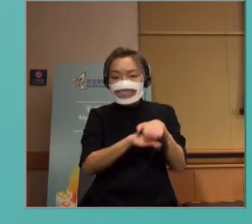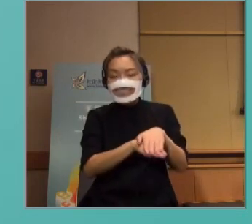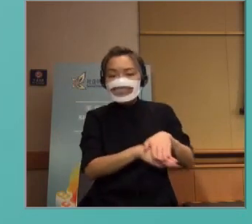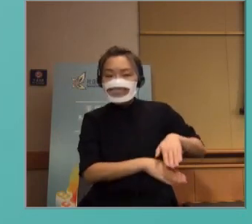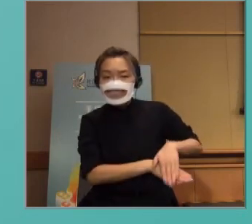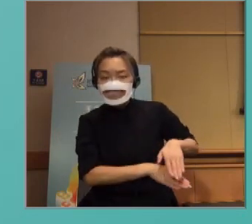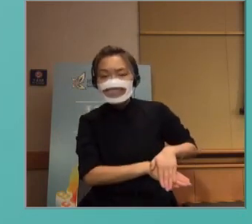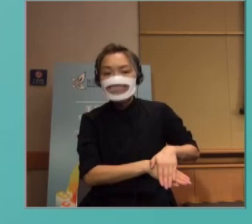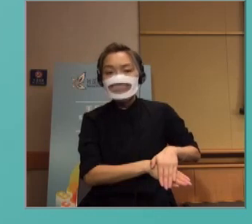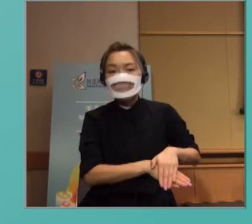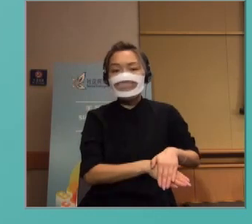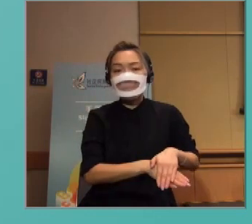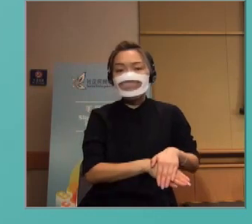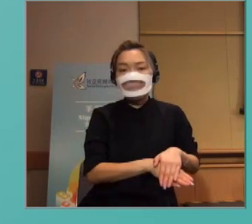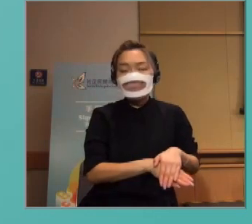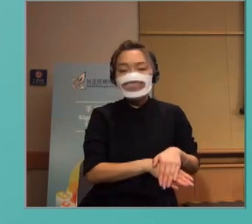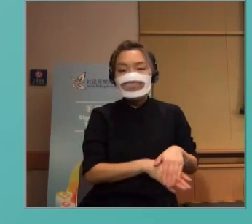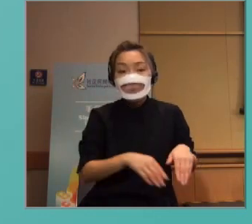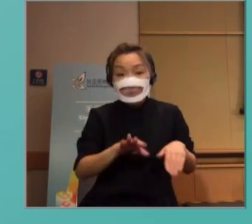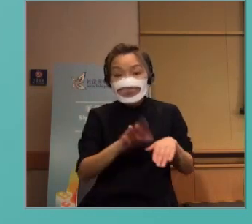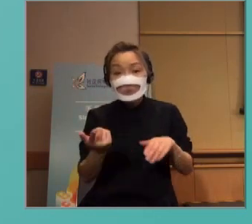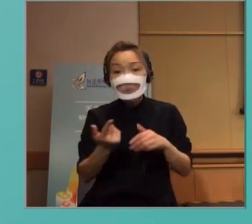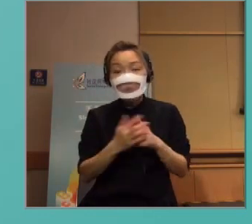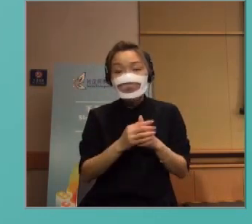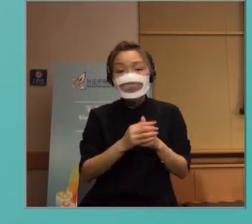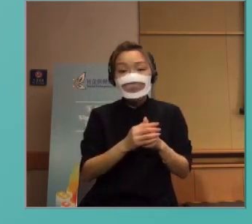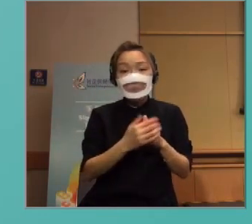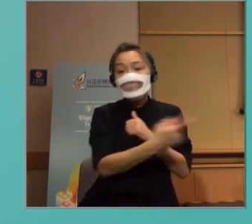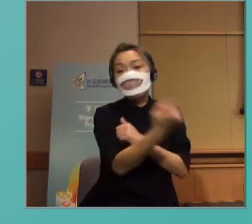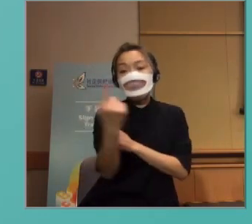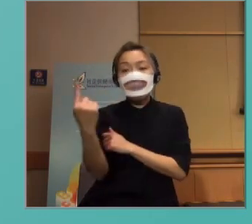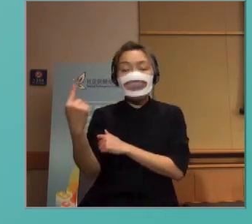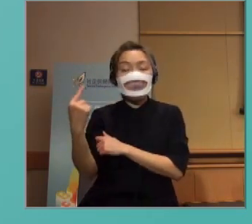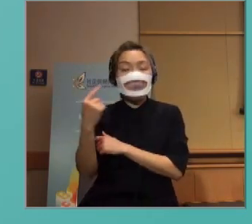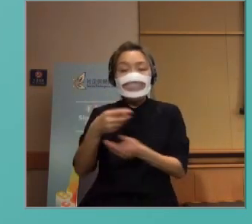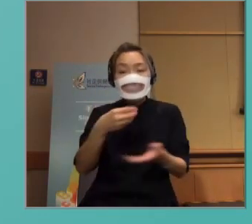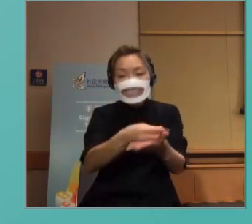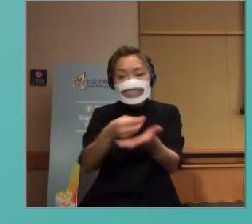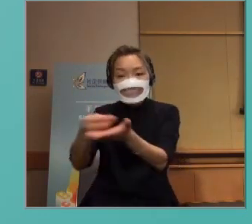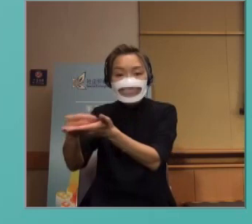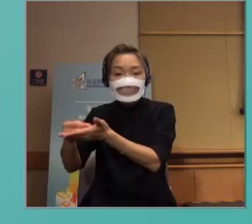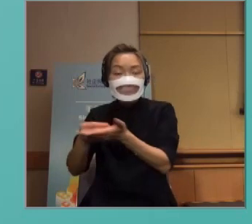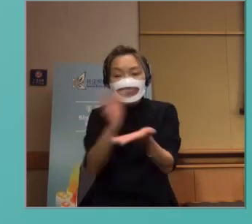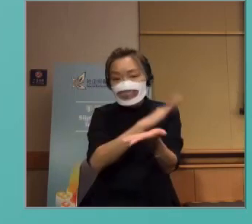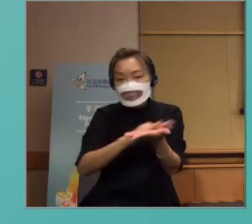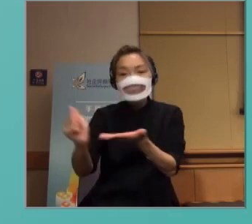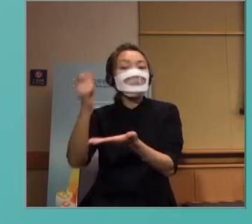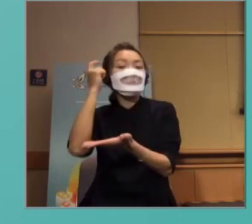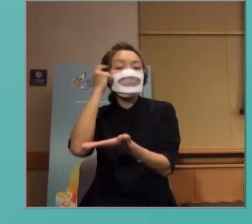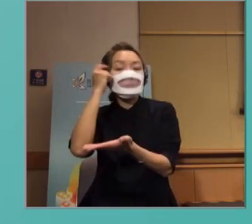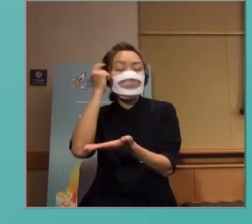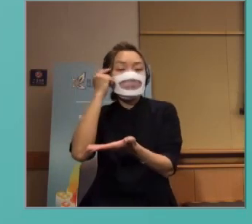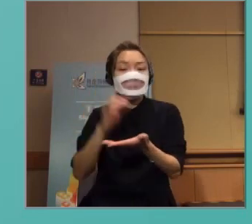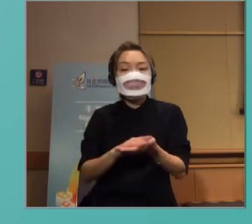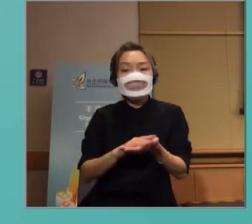will always know what they're buying. And unlike what you're seeing on the markets where prices have tanked, because Coinlectibles deal a lot